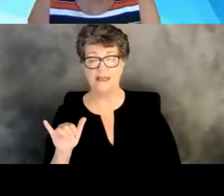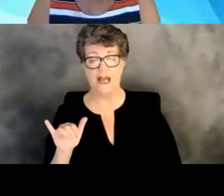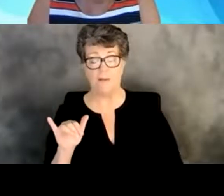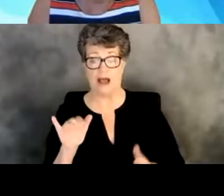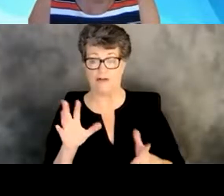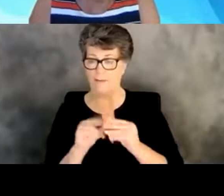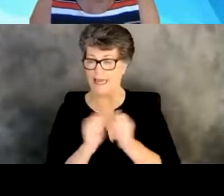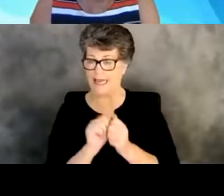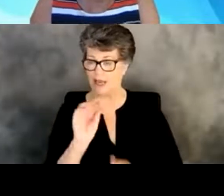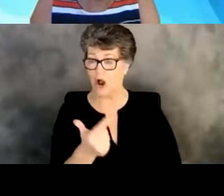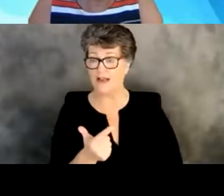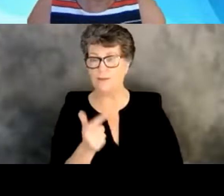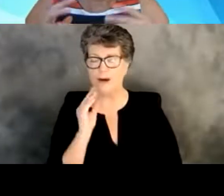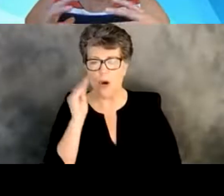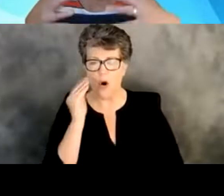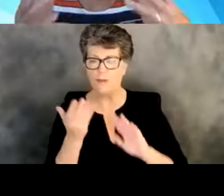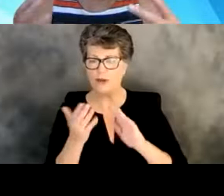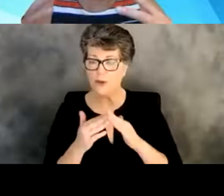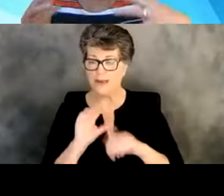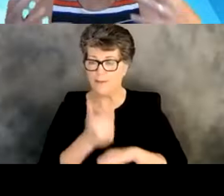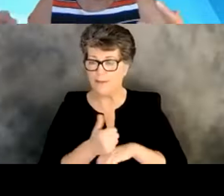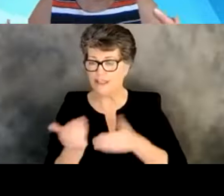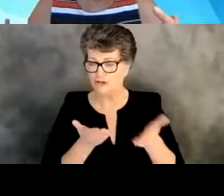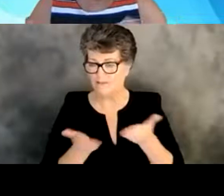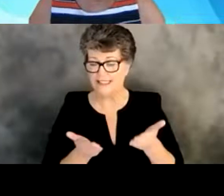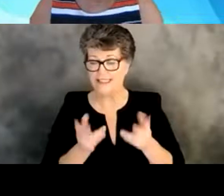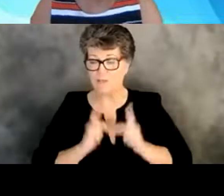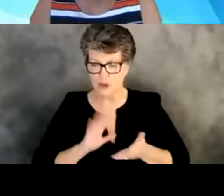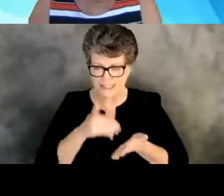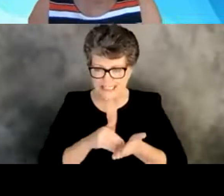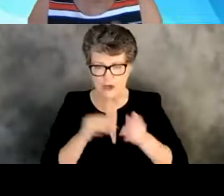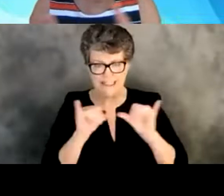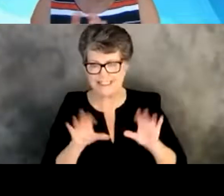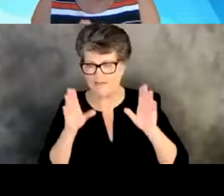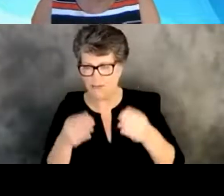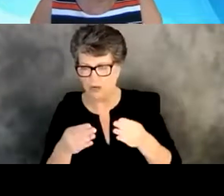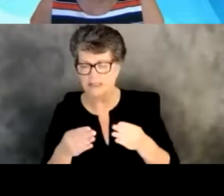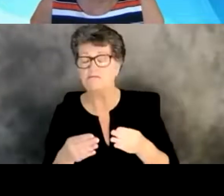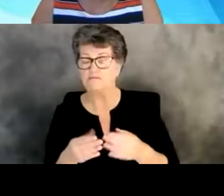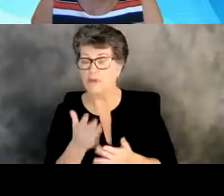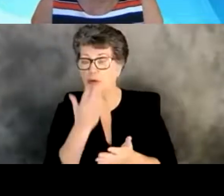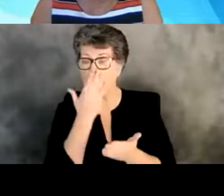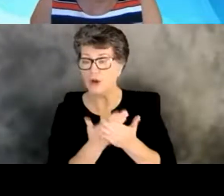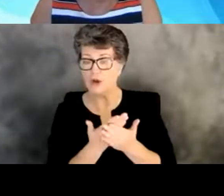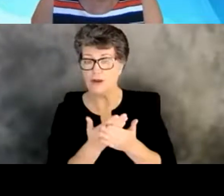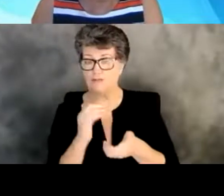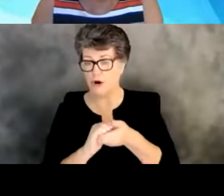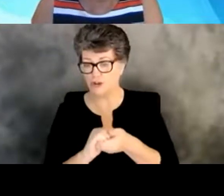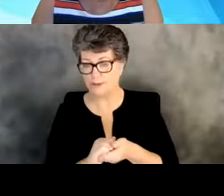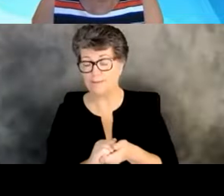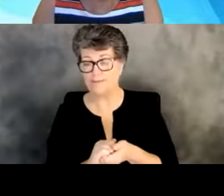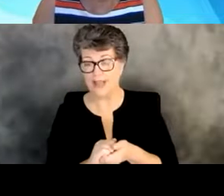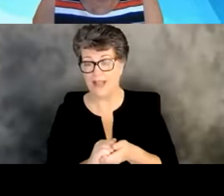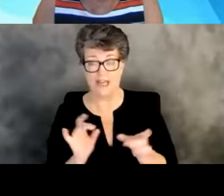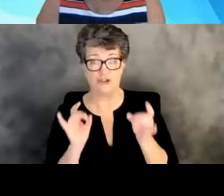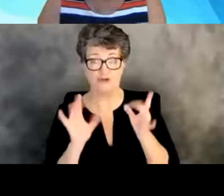really thinking that the home and community-based service, again, person-centered, system-focused, could be a good partnership there. And it's been terrific for